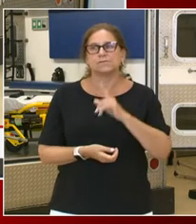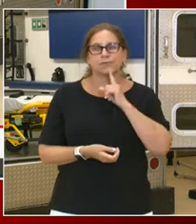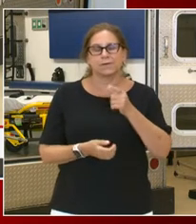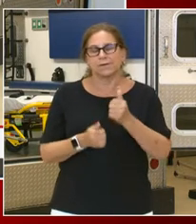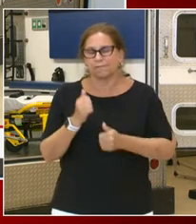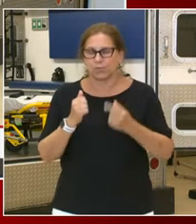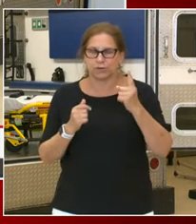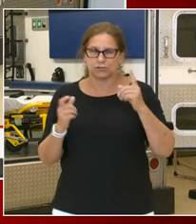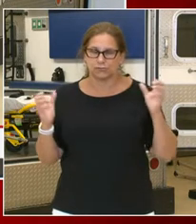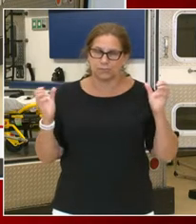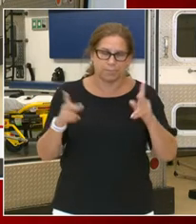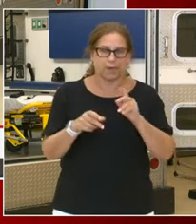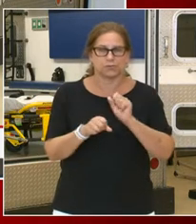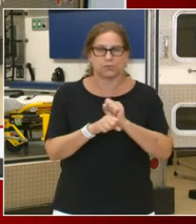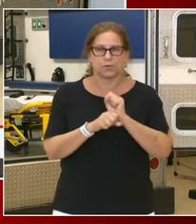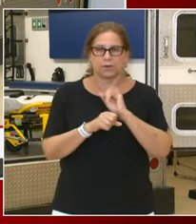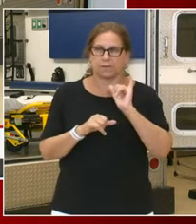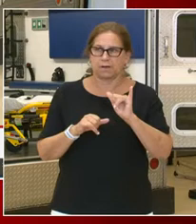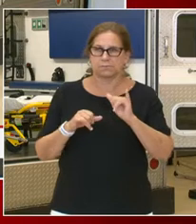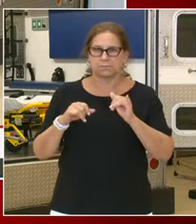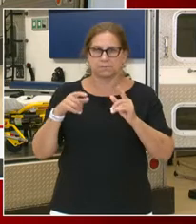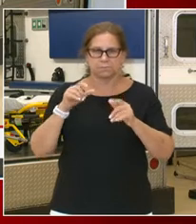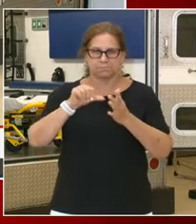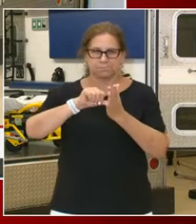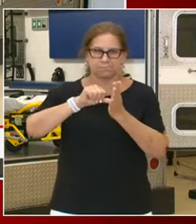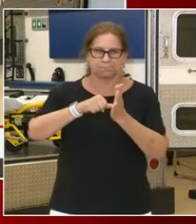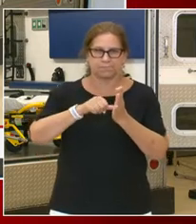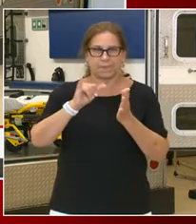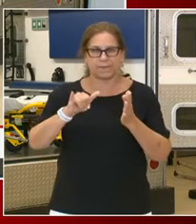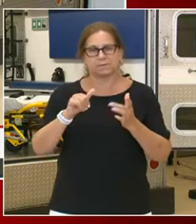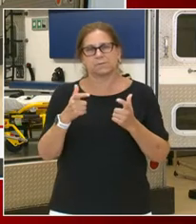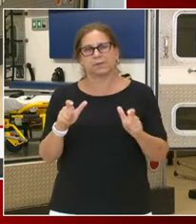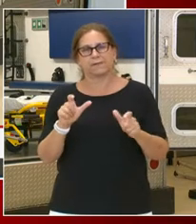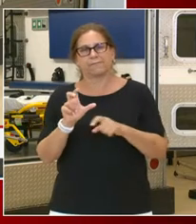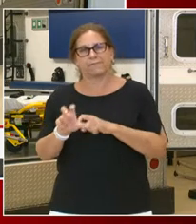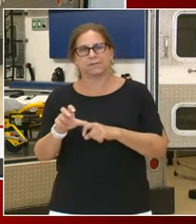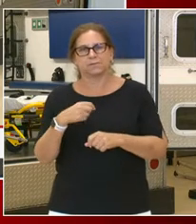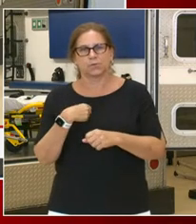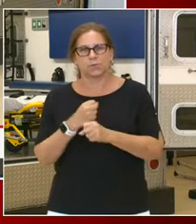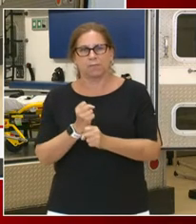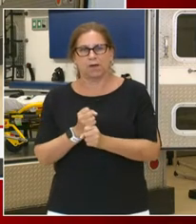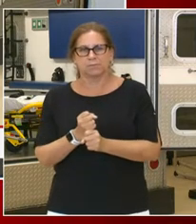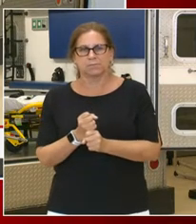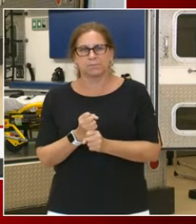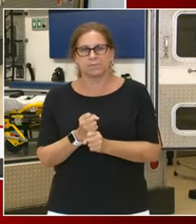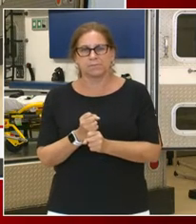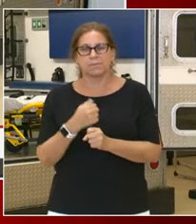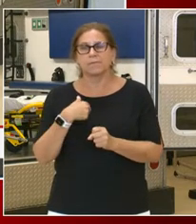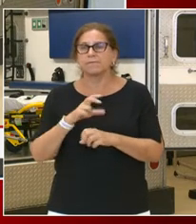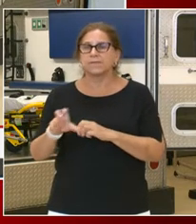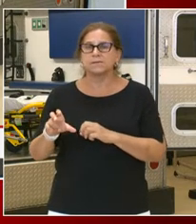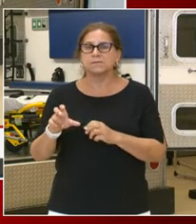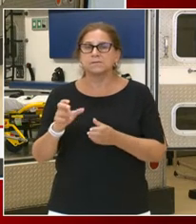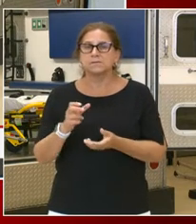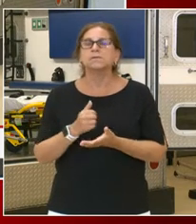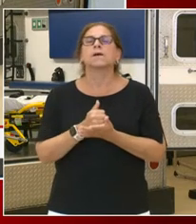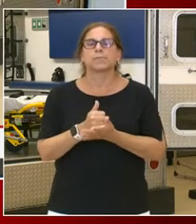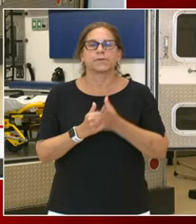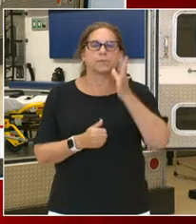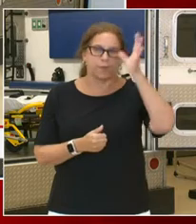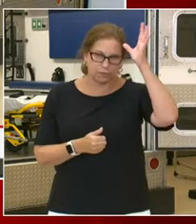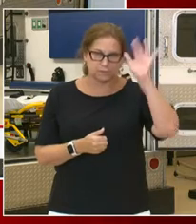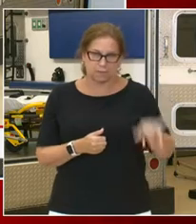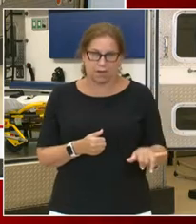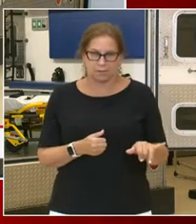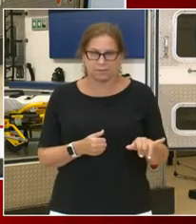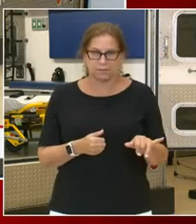which is critical, and these investments will get us there. So it's very exciting to hear. So any other reflections or thoughts that you want to highlight in the